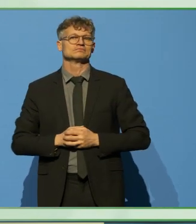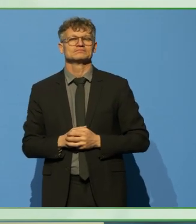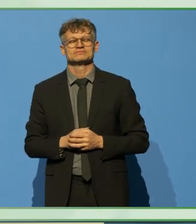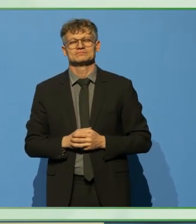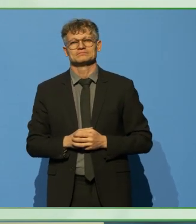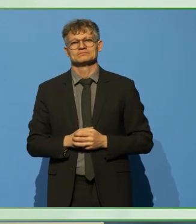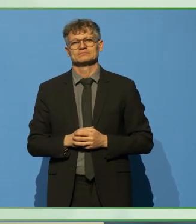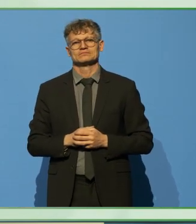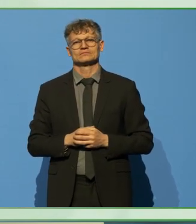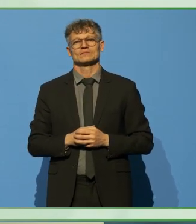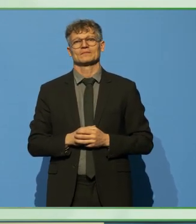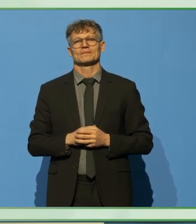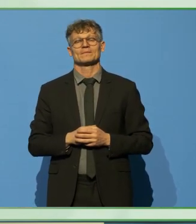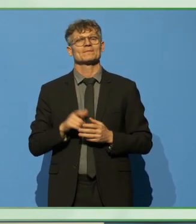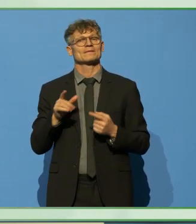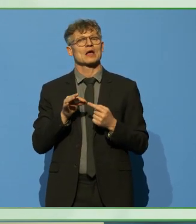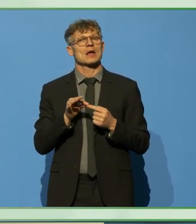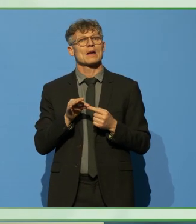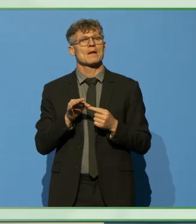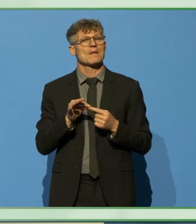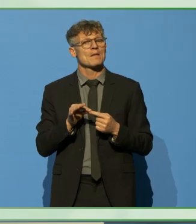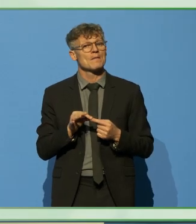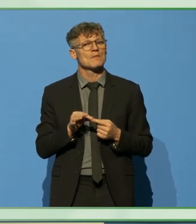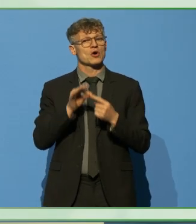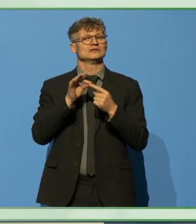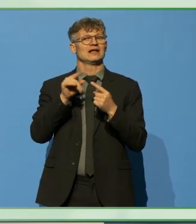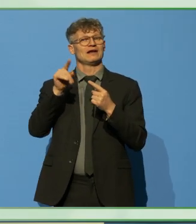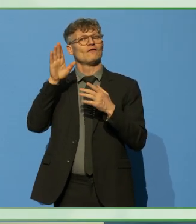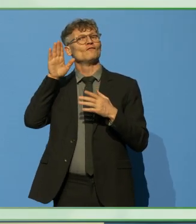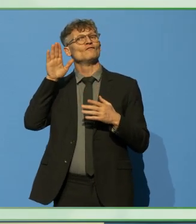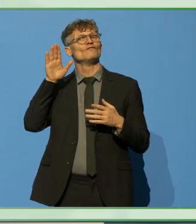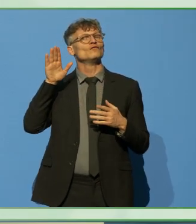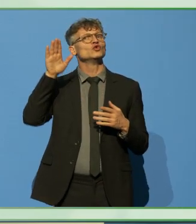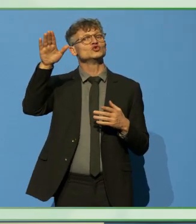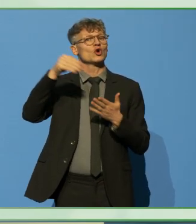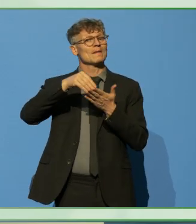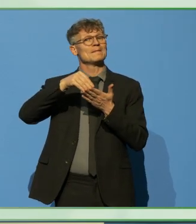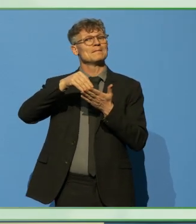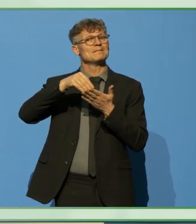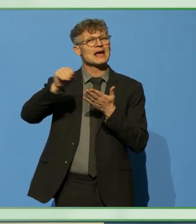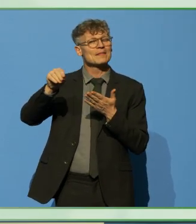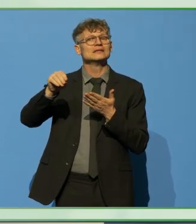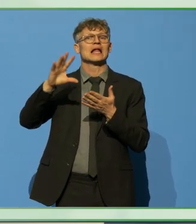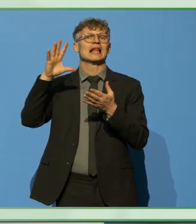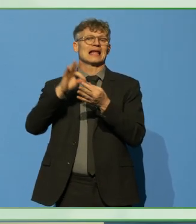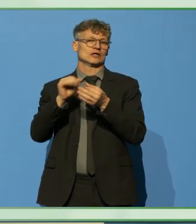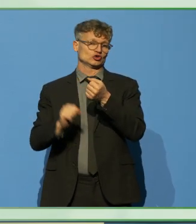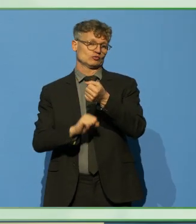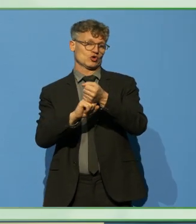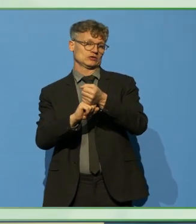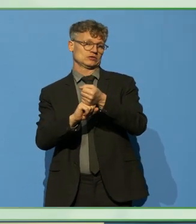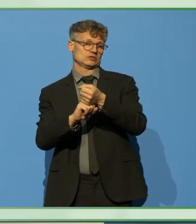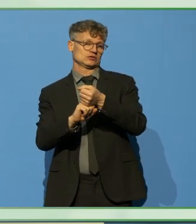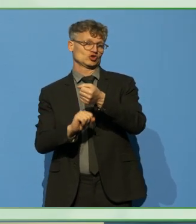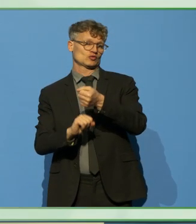important feature of a future means of payment is the in-person support. So that you have to have someone